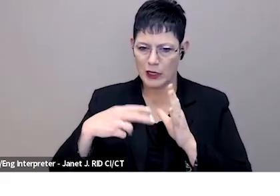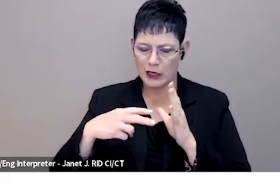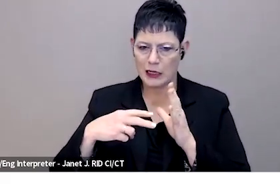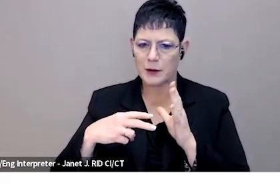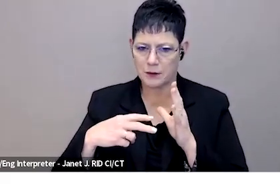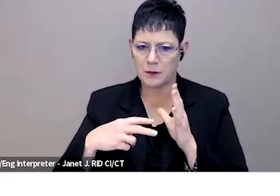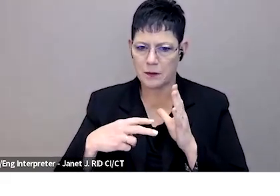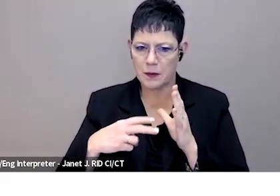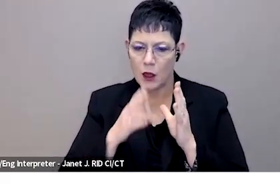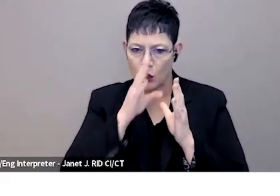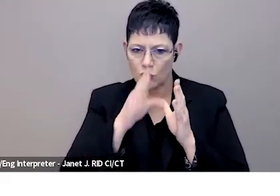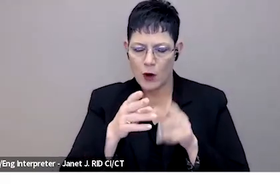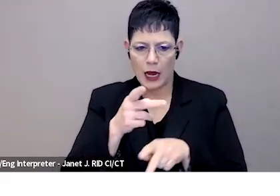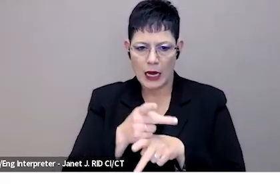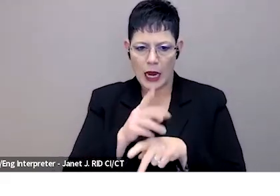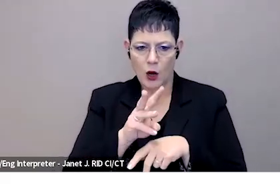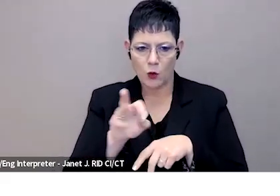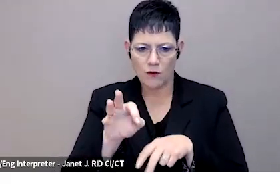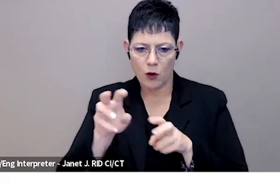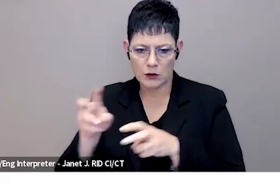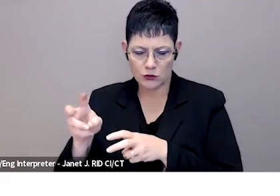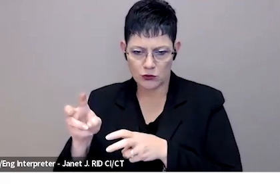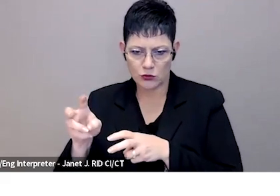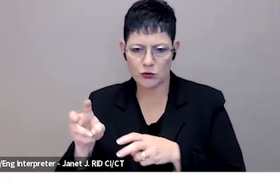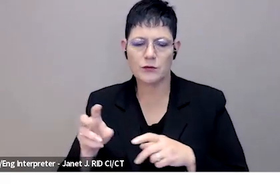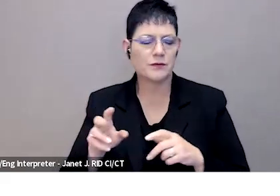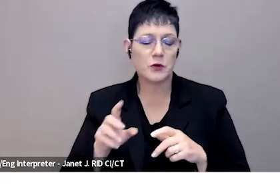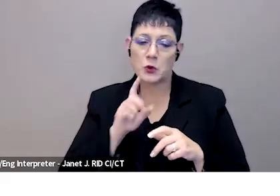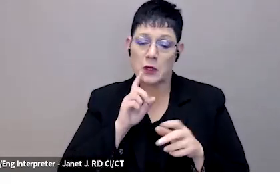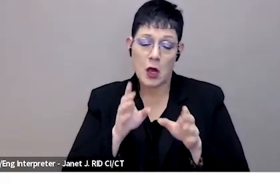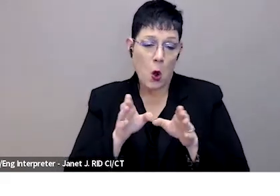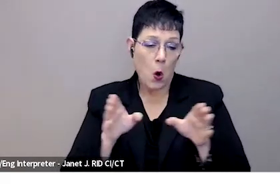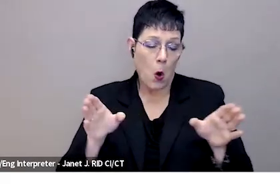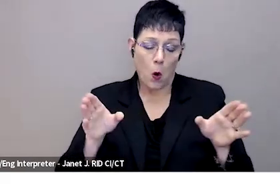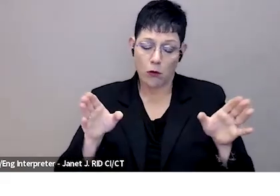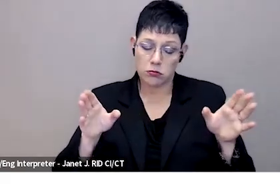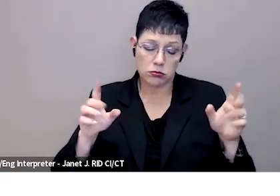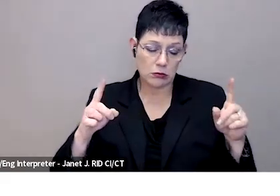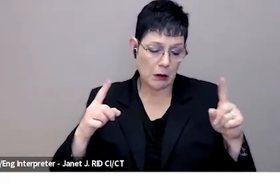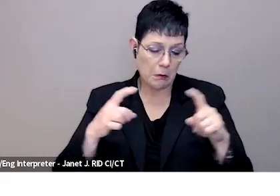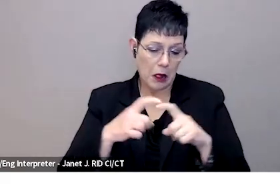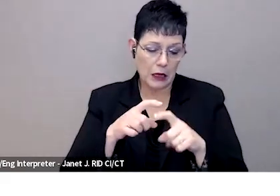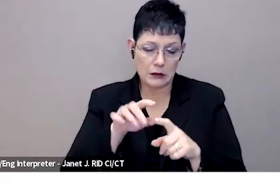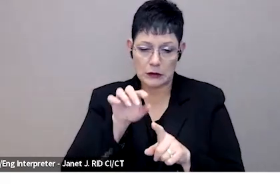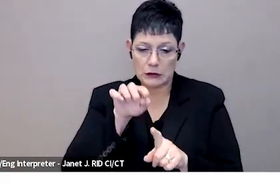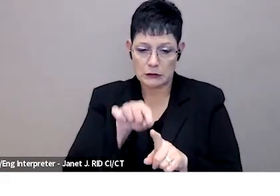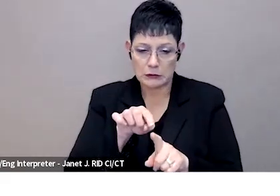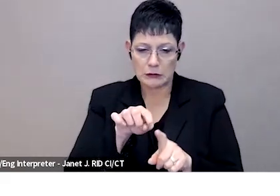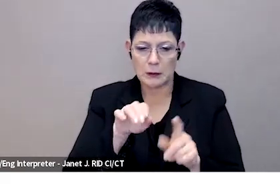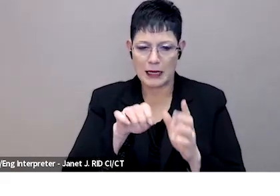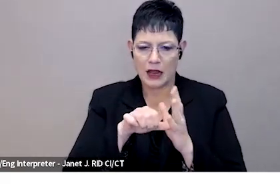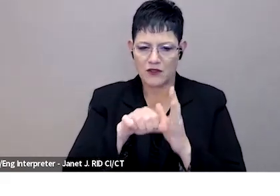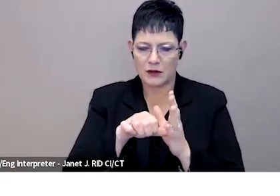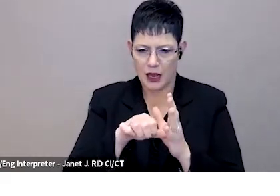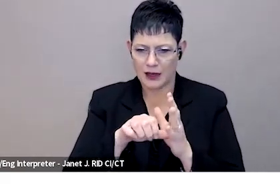the direct care workforce issue and all of the complexities around it be showcased. And they actually